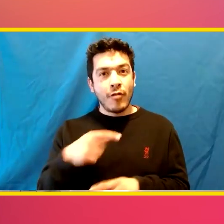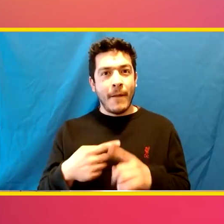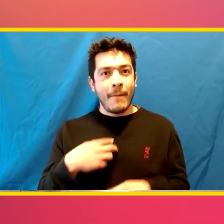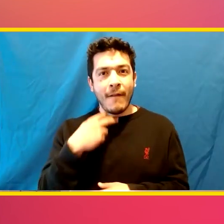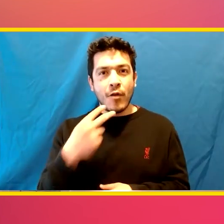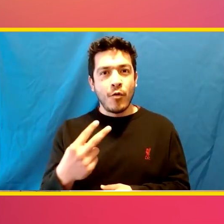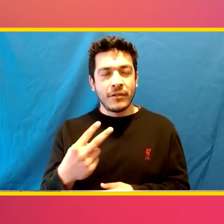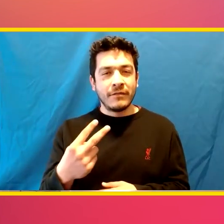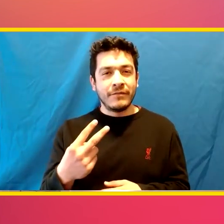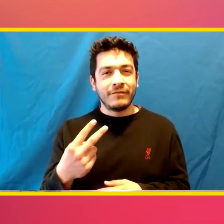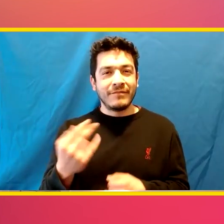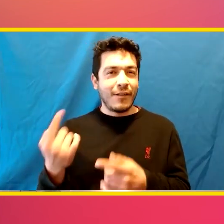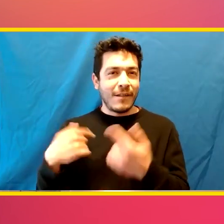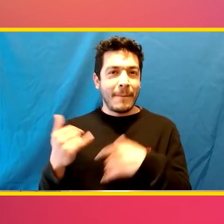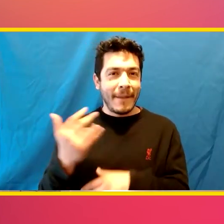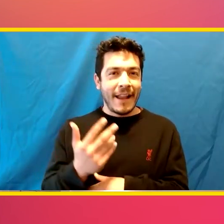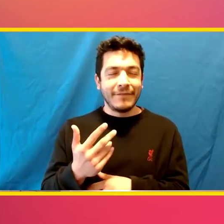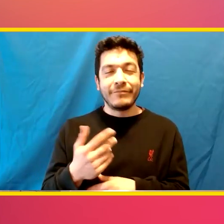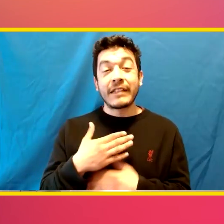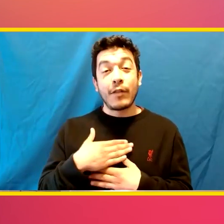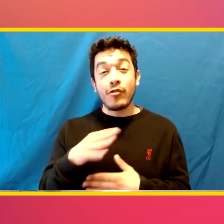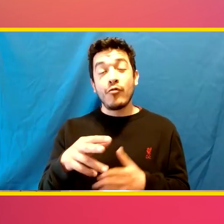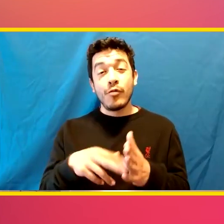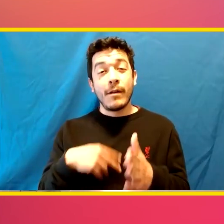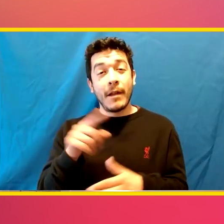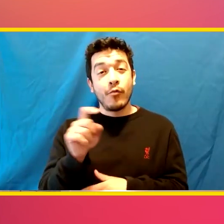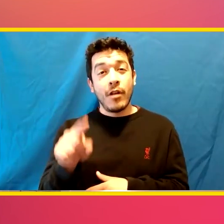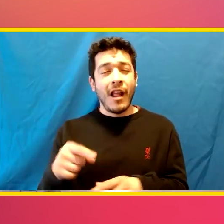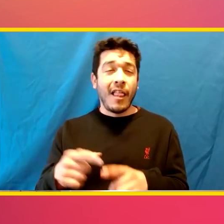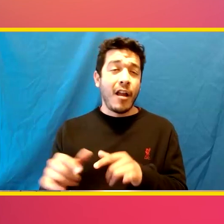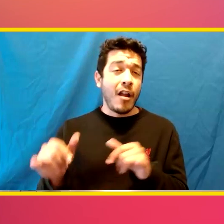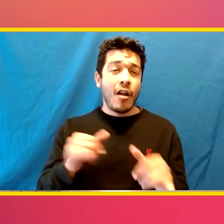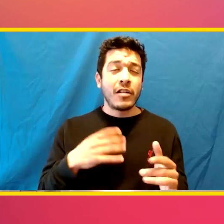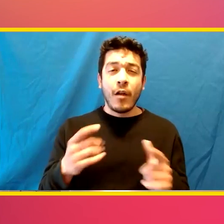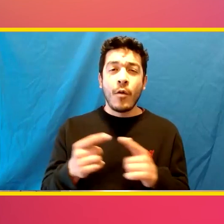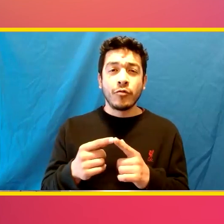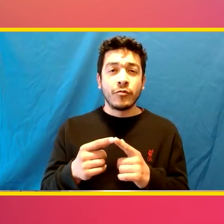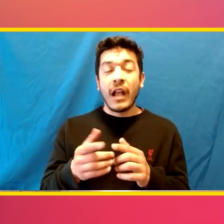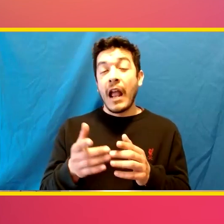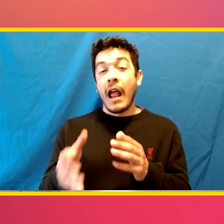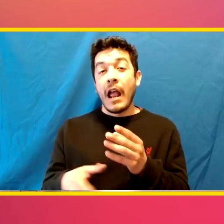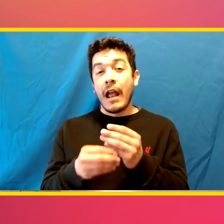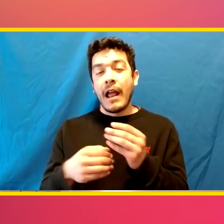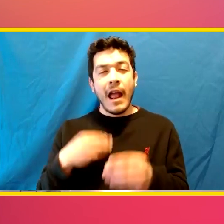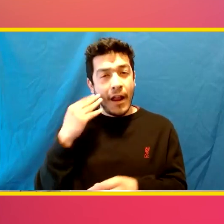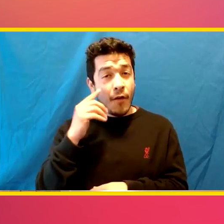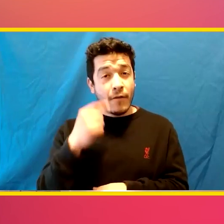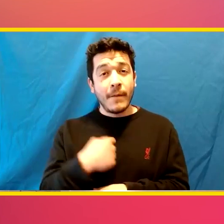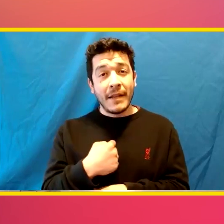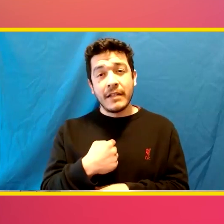voice, it's coming back. Appreciate you reading my question. And then also I just wanted to add, I know for